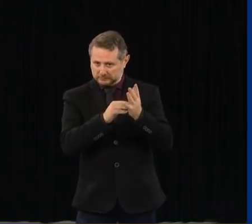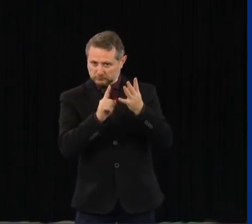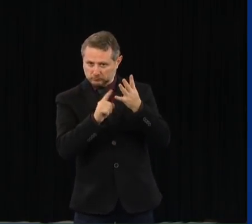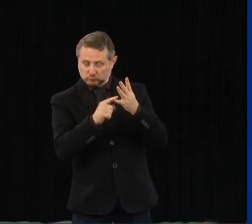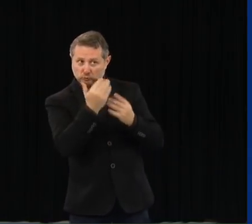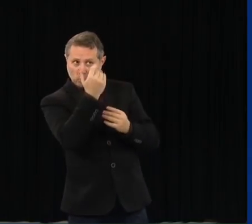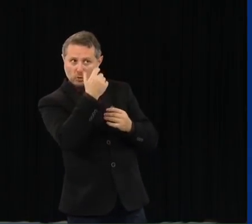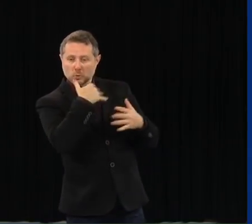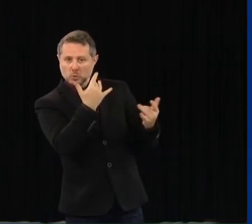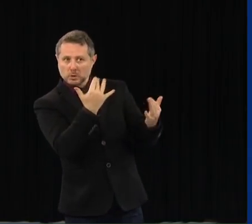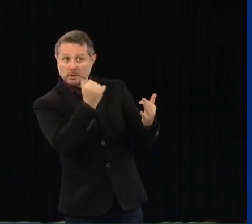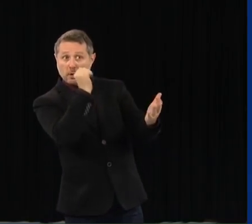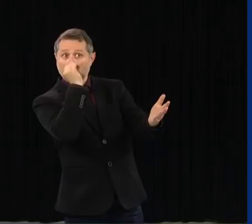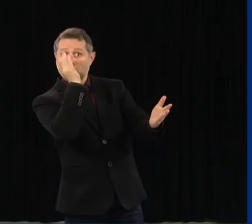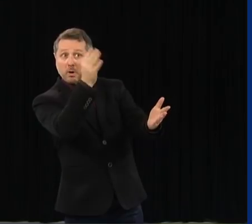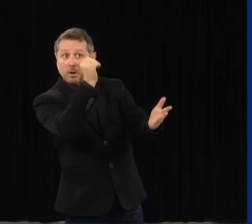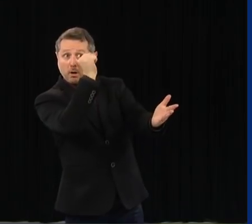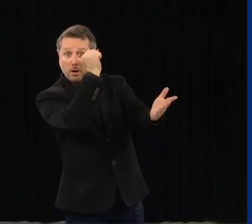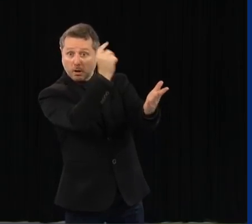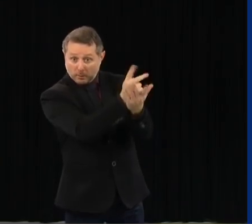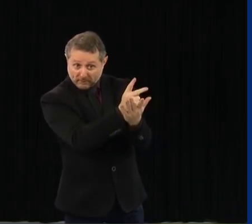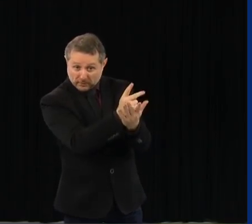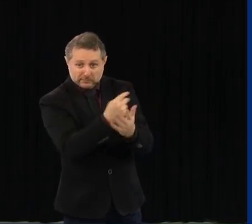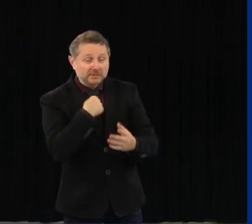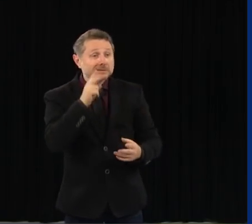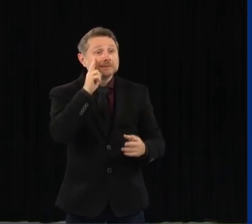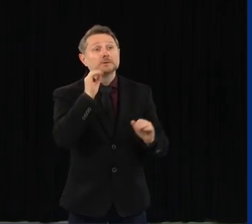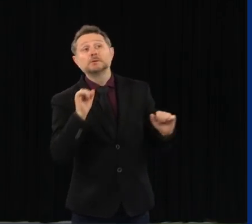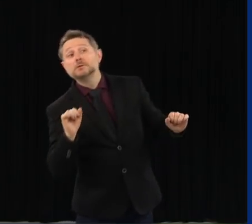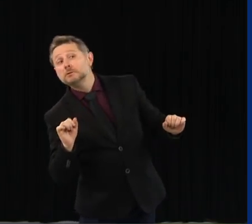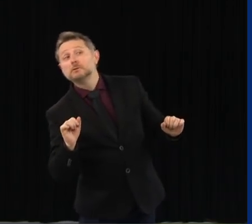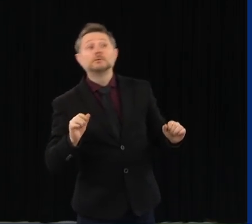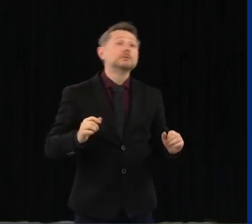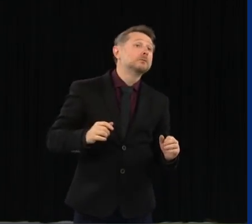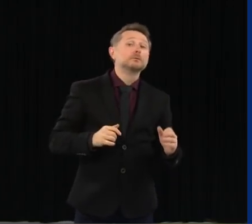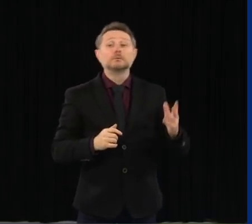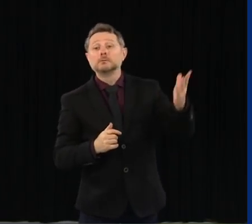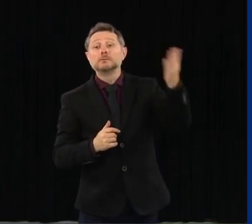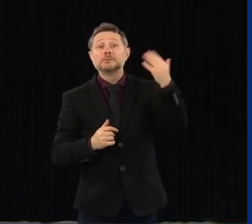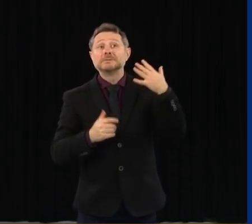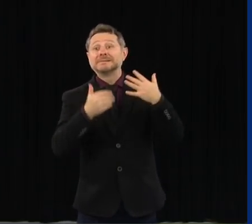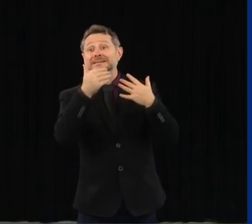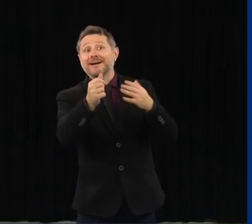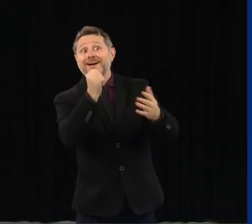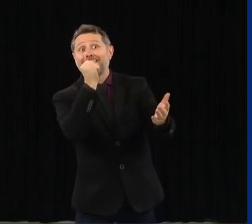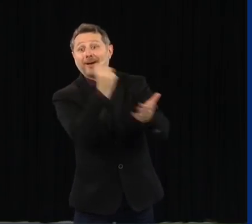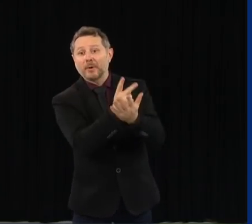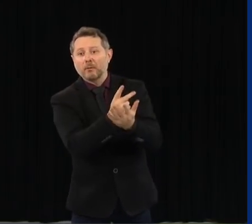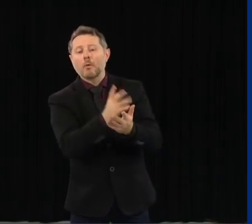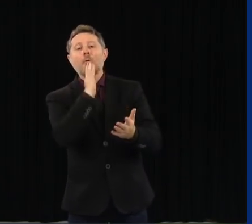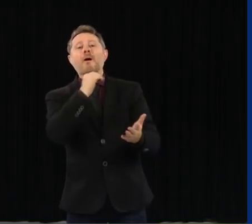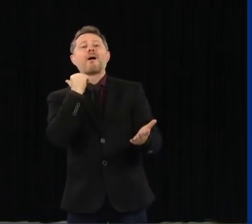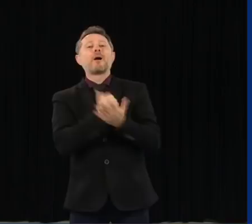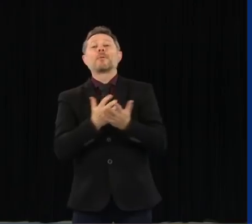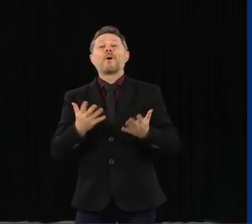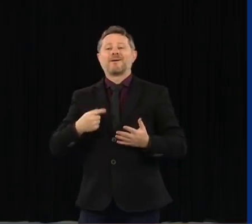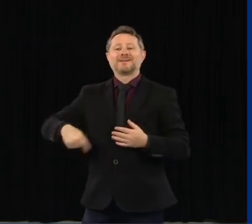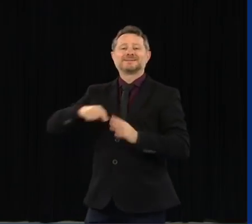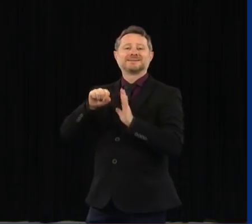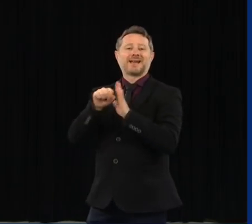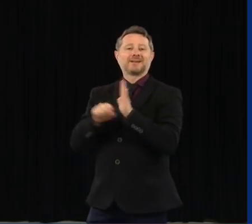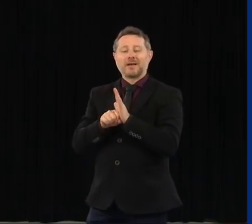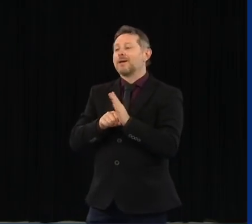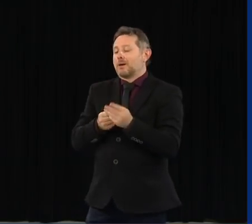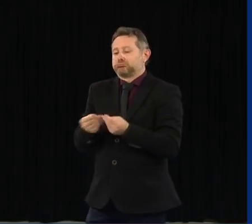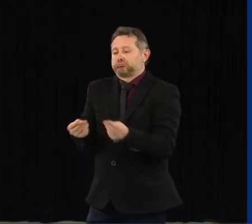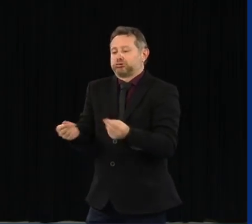very important that whatever legislation they pass helps state and local governments. When you deprive a state